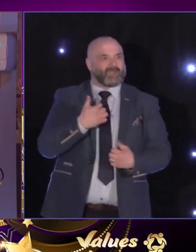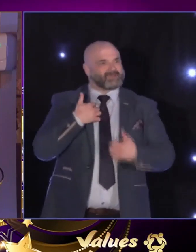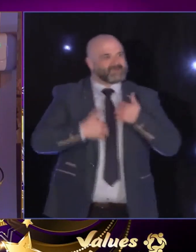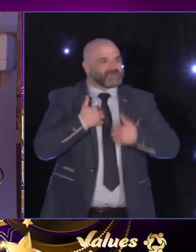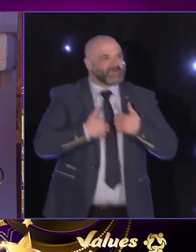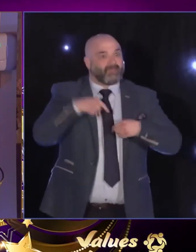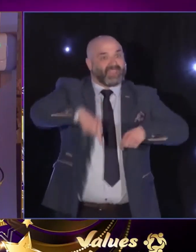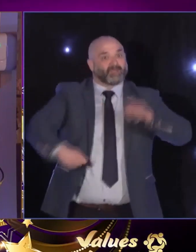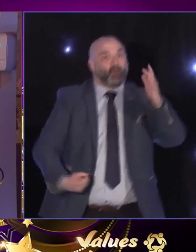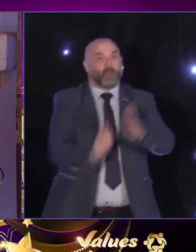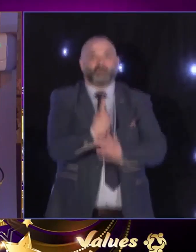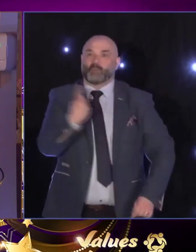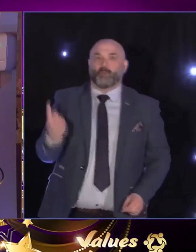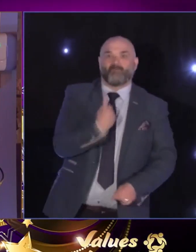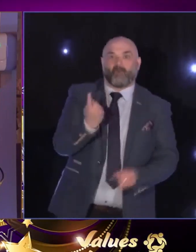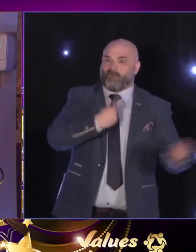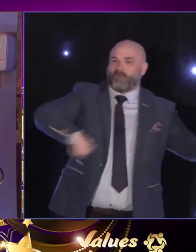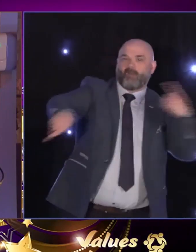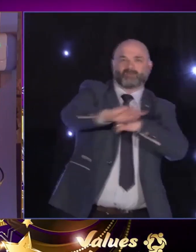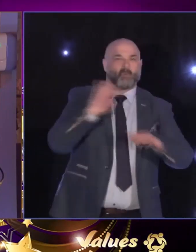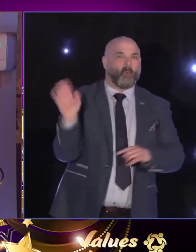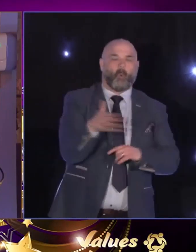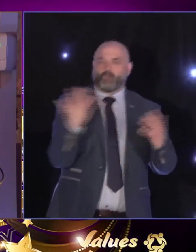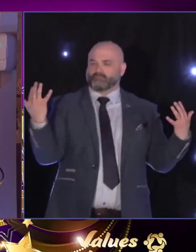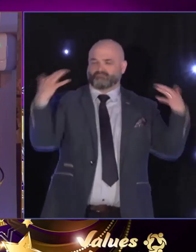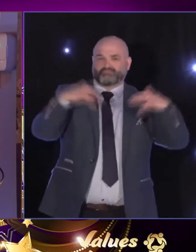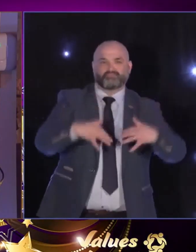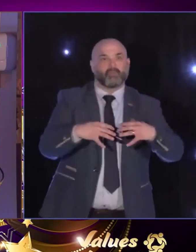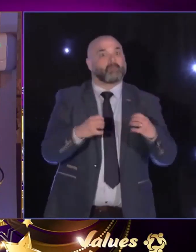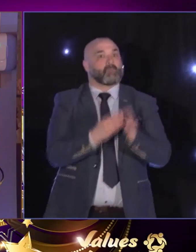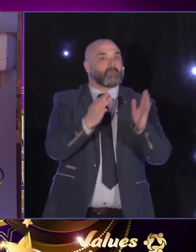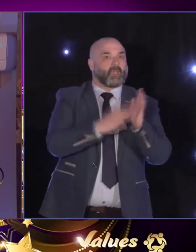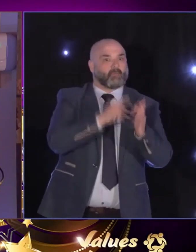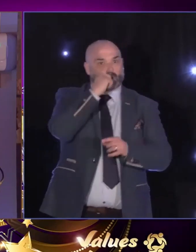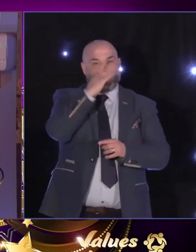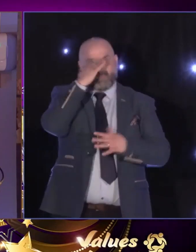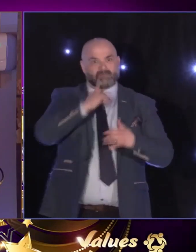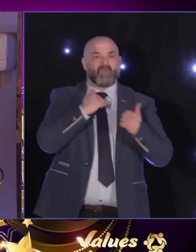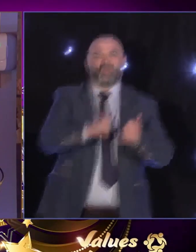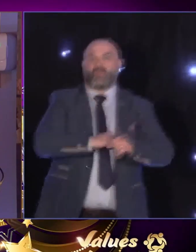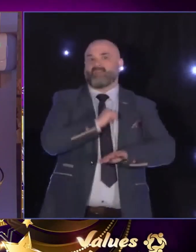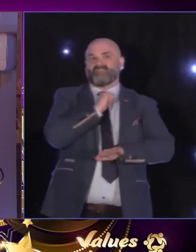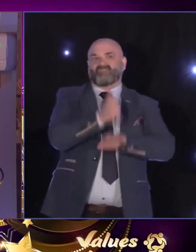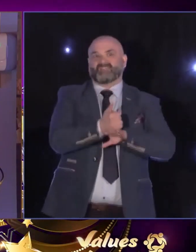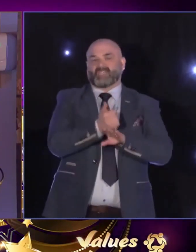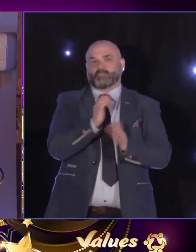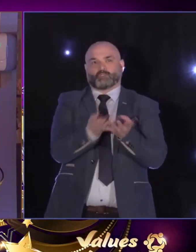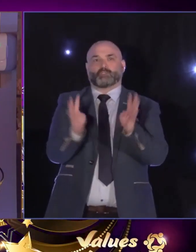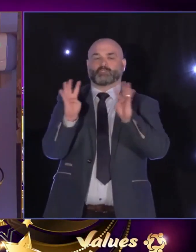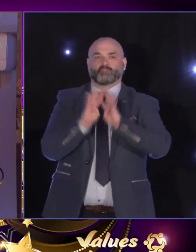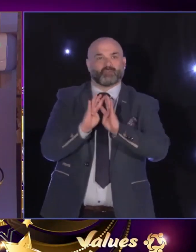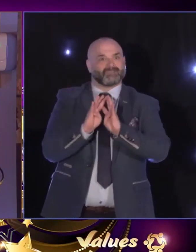an opportunity for us all to be together across Birmingham and Solihull Mental Health Foundation Trust team, Team